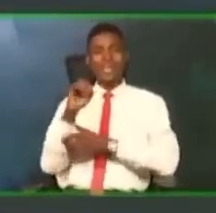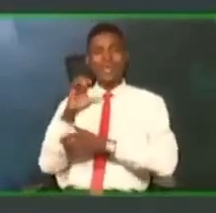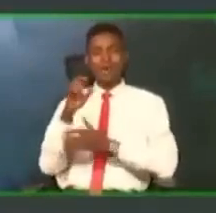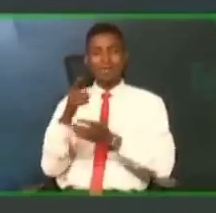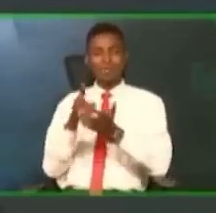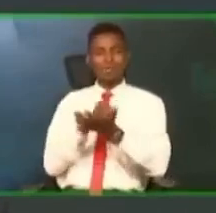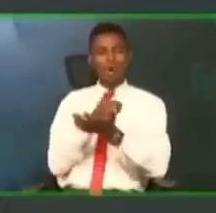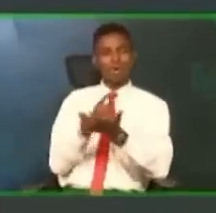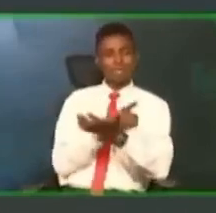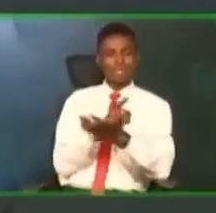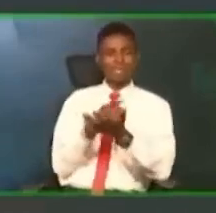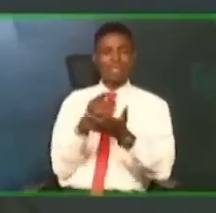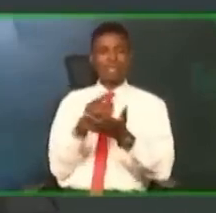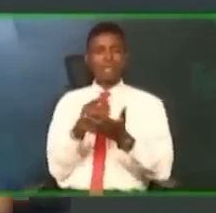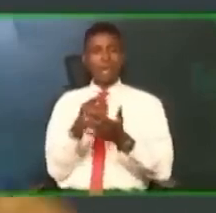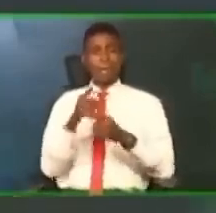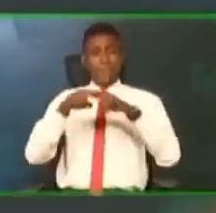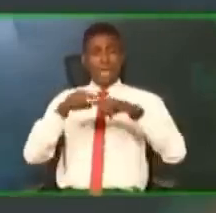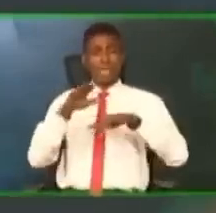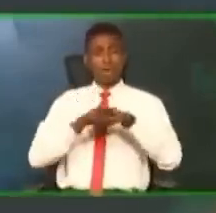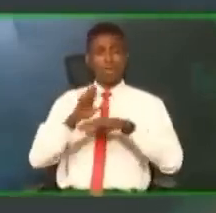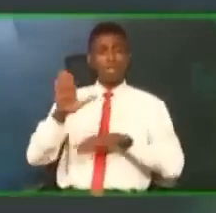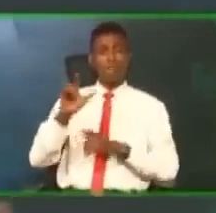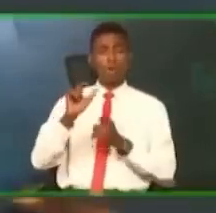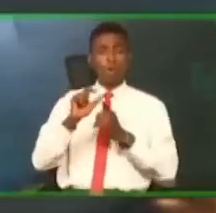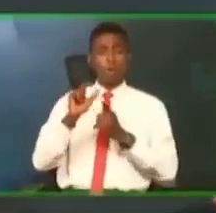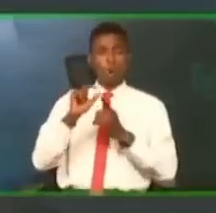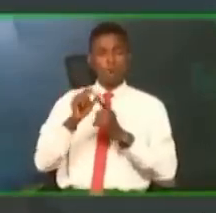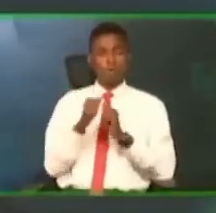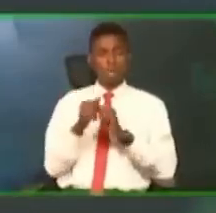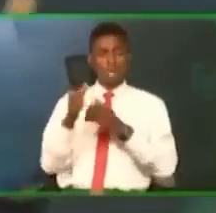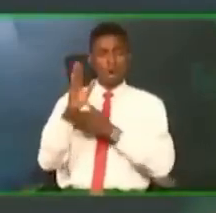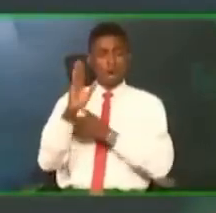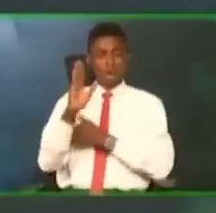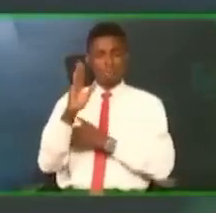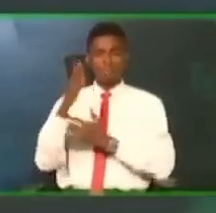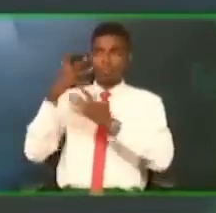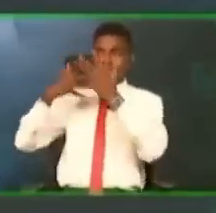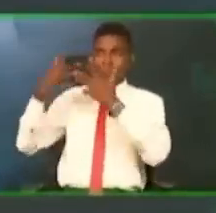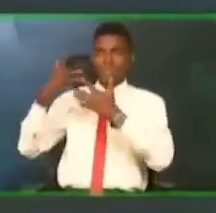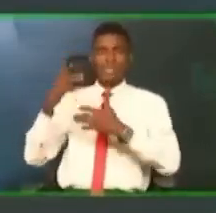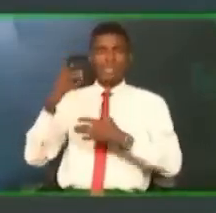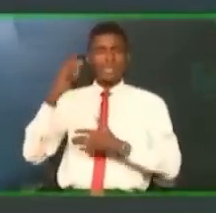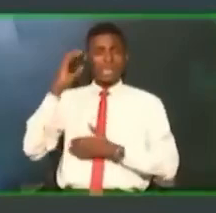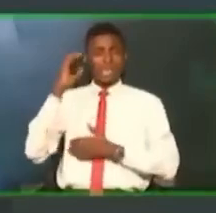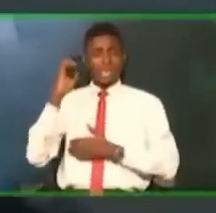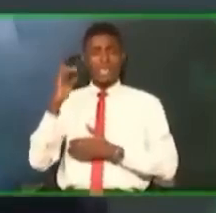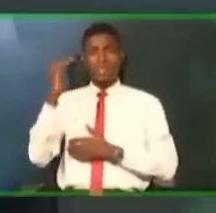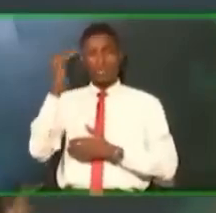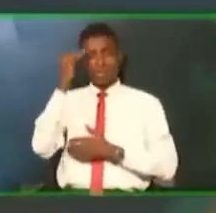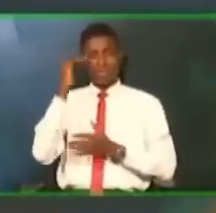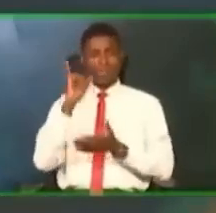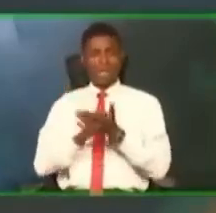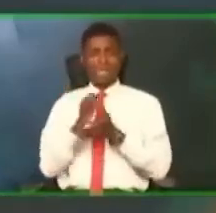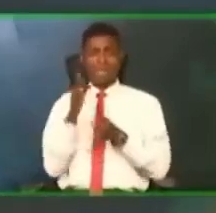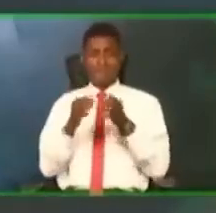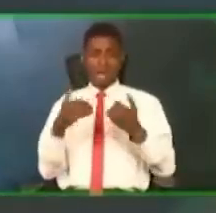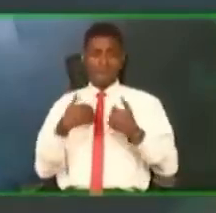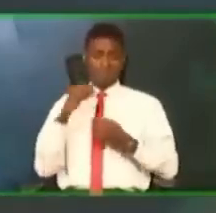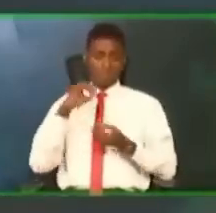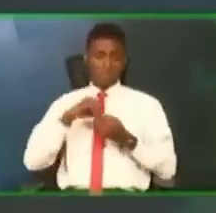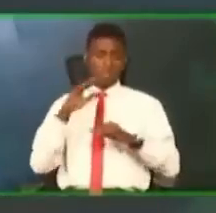based on my walk with God, he has vetted me to see that if I have more than that, it can distract me. So he created